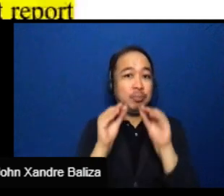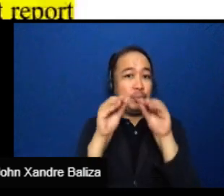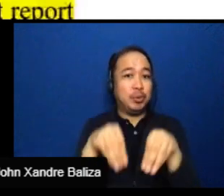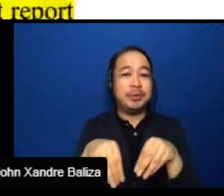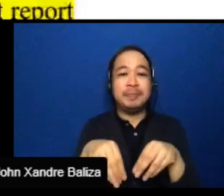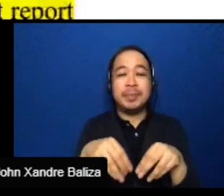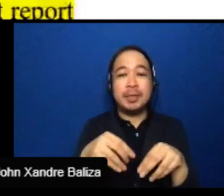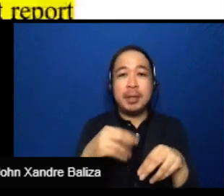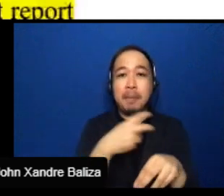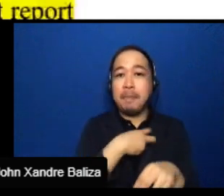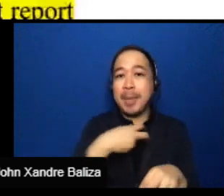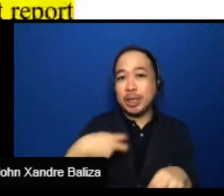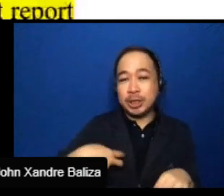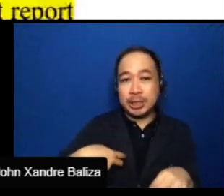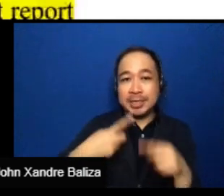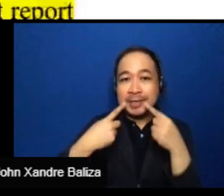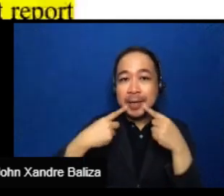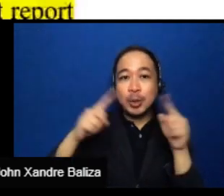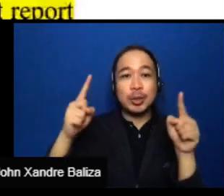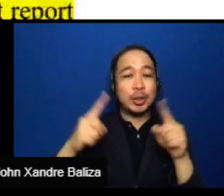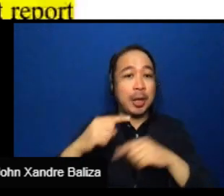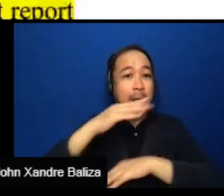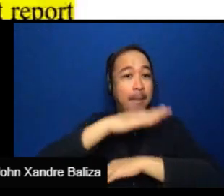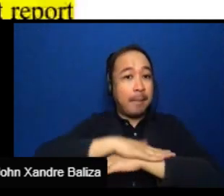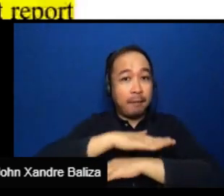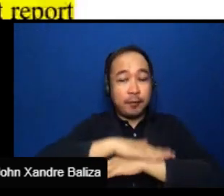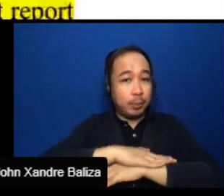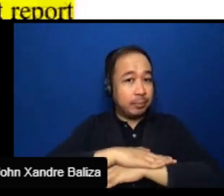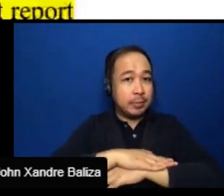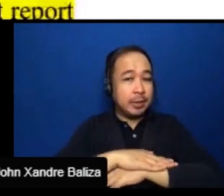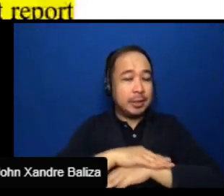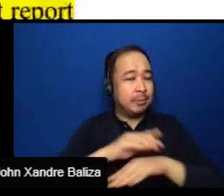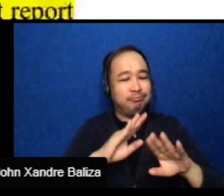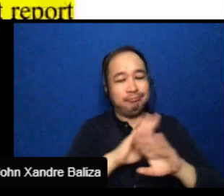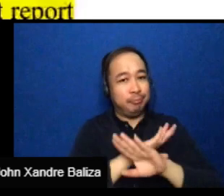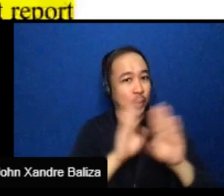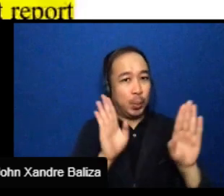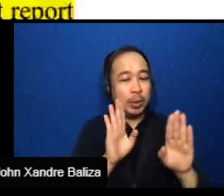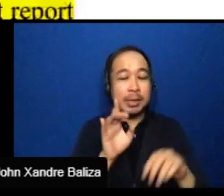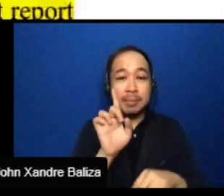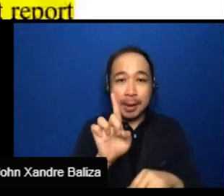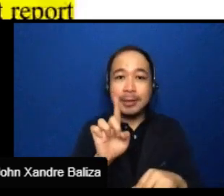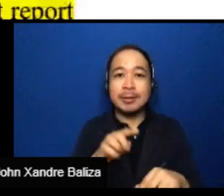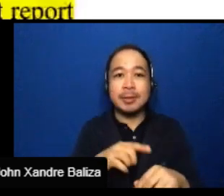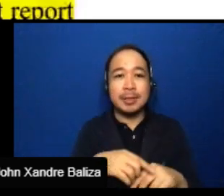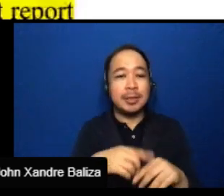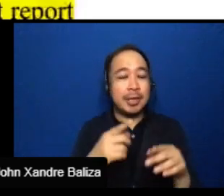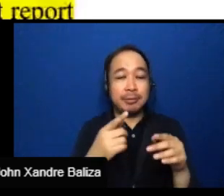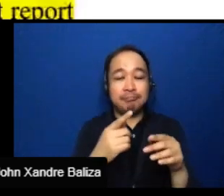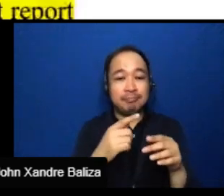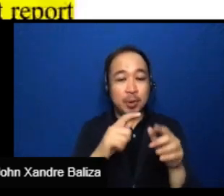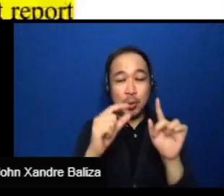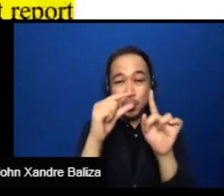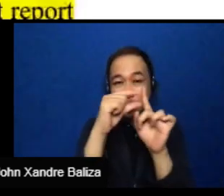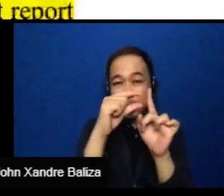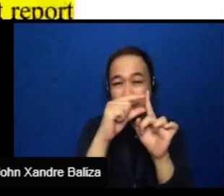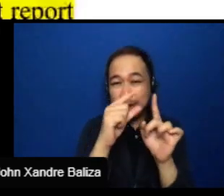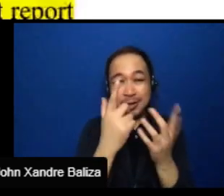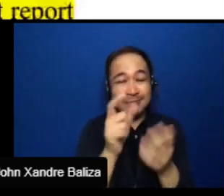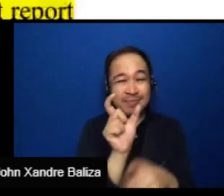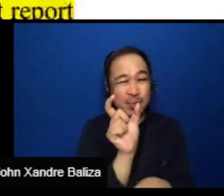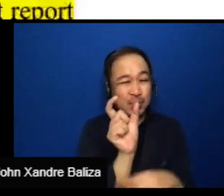and platform for action, no. Just Beijing platform, omit declaration and for the